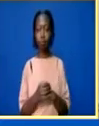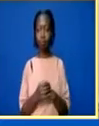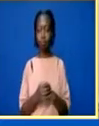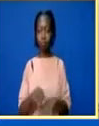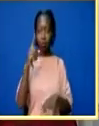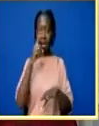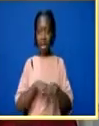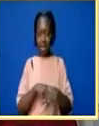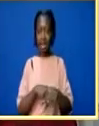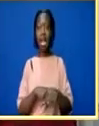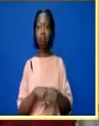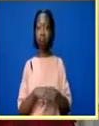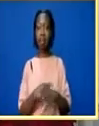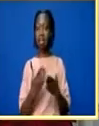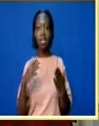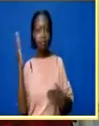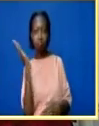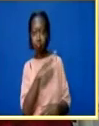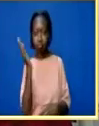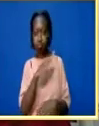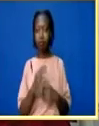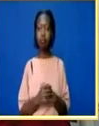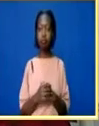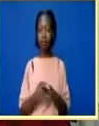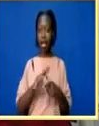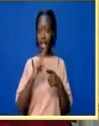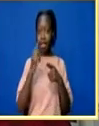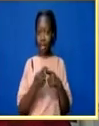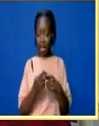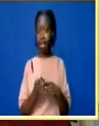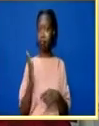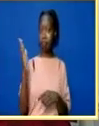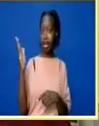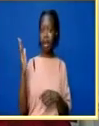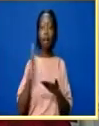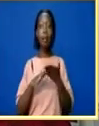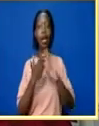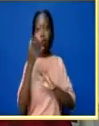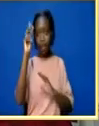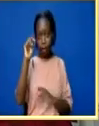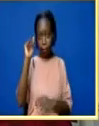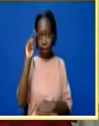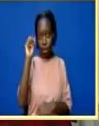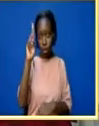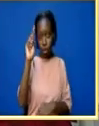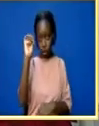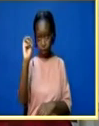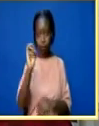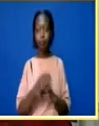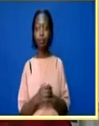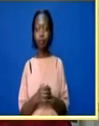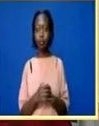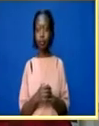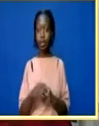rots and decays. When it rots and decays? Yes. Okay. The organic matter, it's mm-hmm. organic because it can, it is alive,